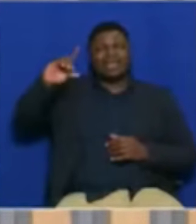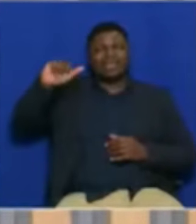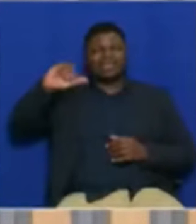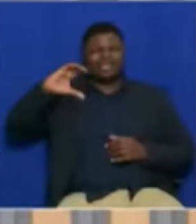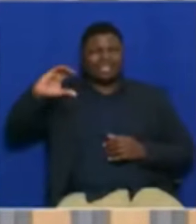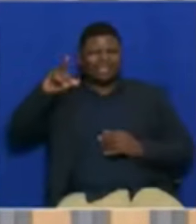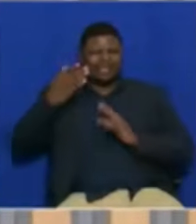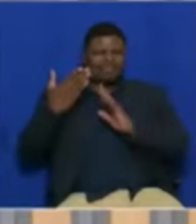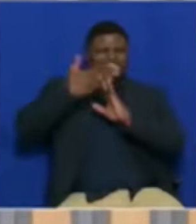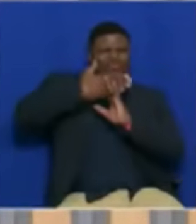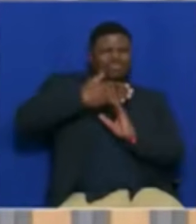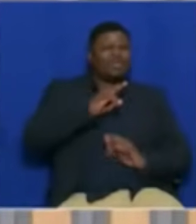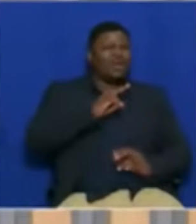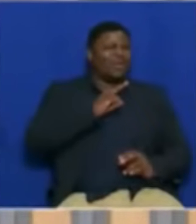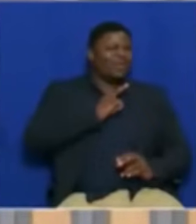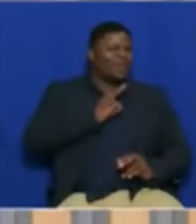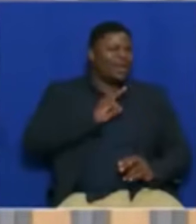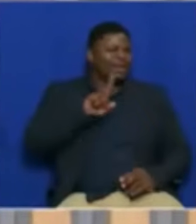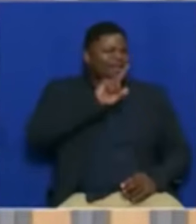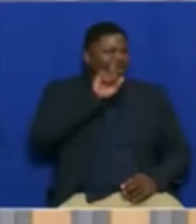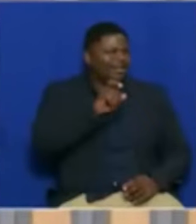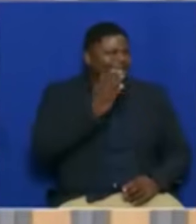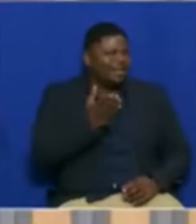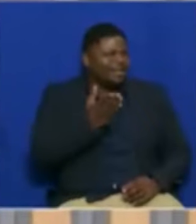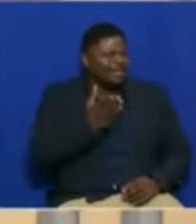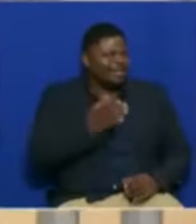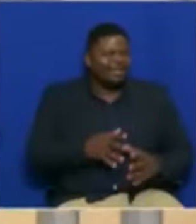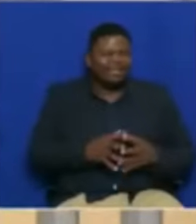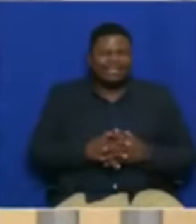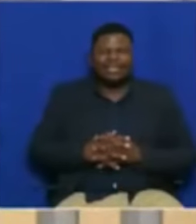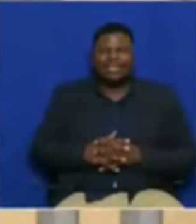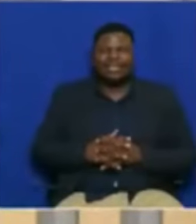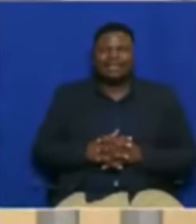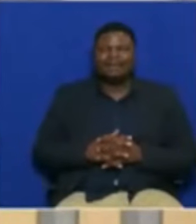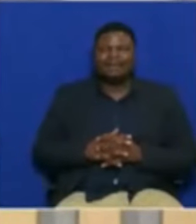Can I respond? Yes. Thank you, Chair. Thank you, Commissioner.